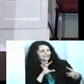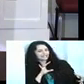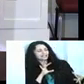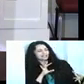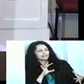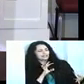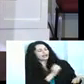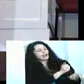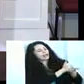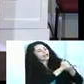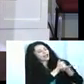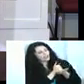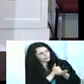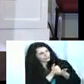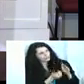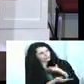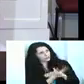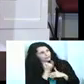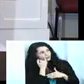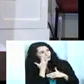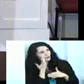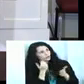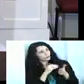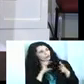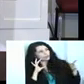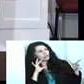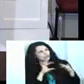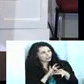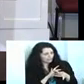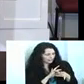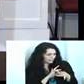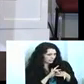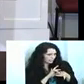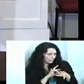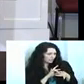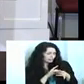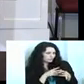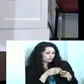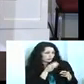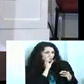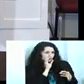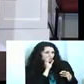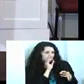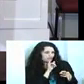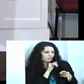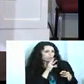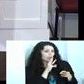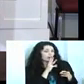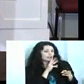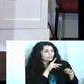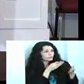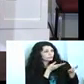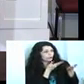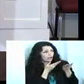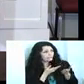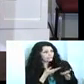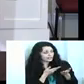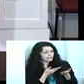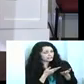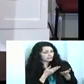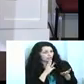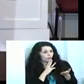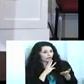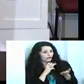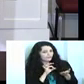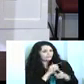us this morning if we want to get reconnected, to drink of that water that you offer us. A water